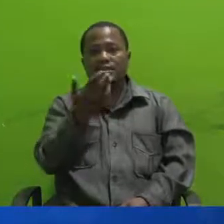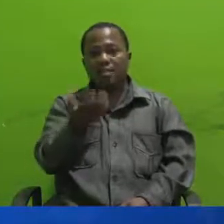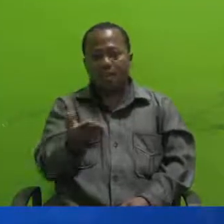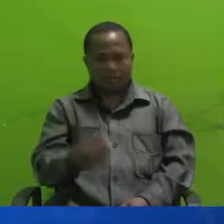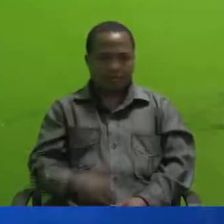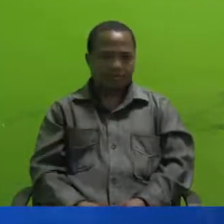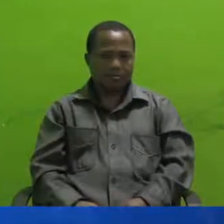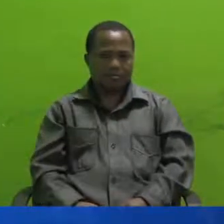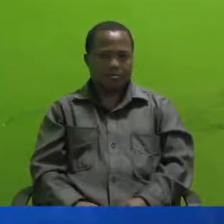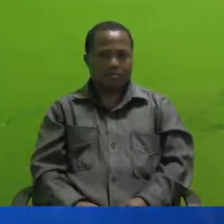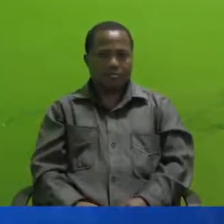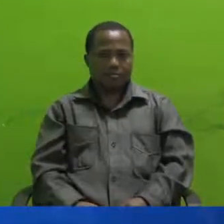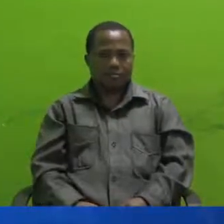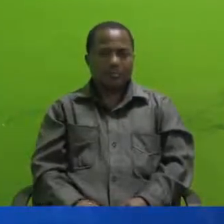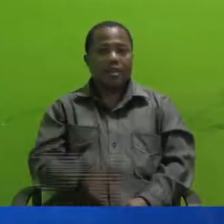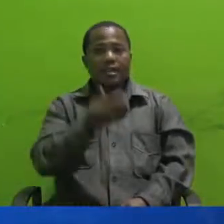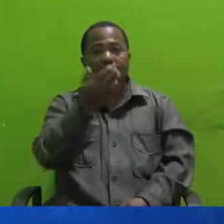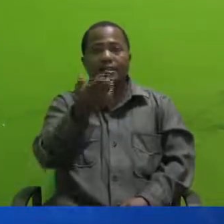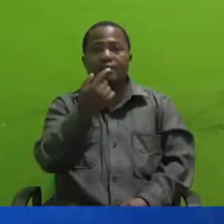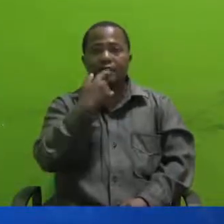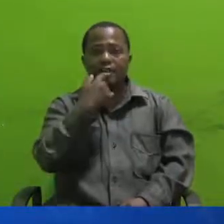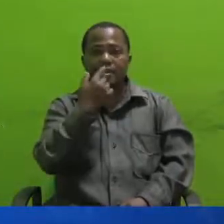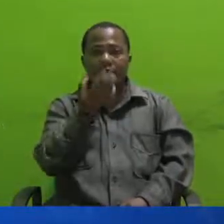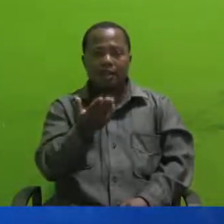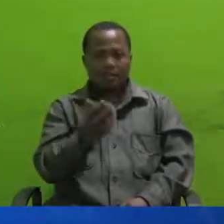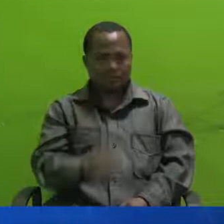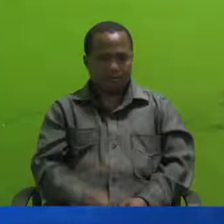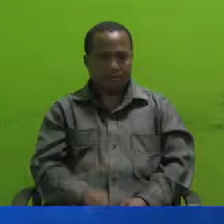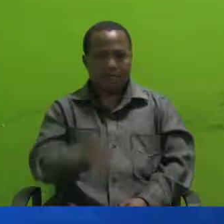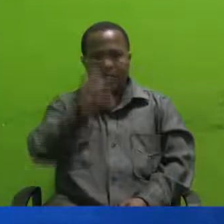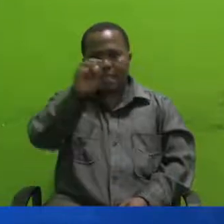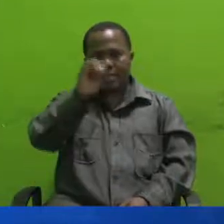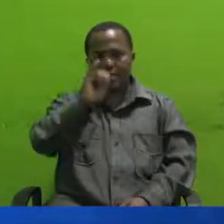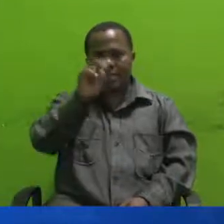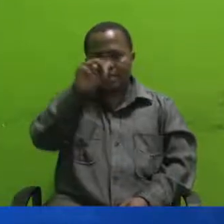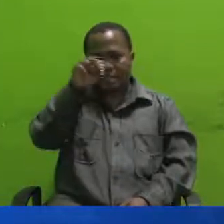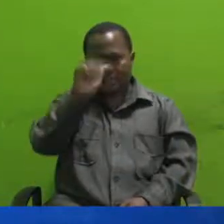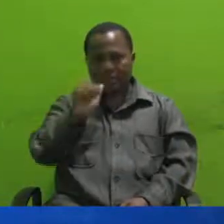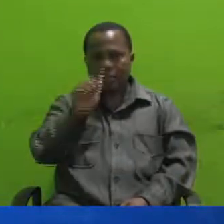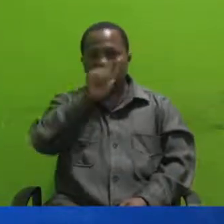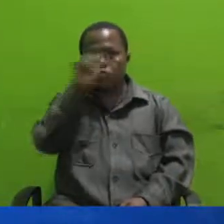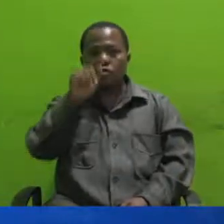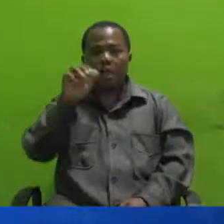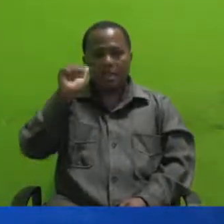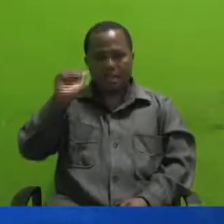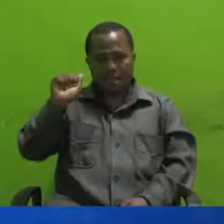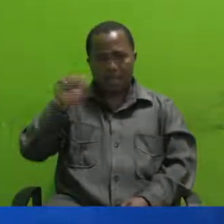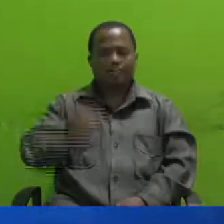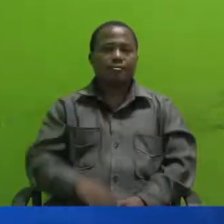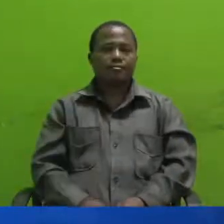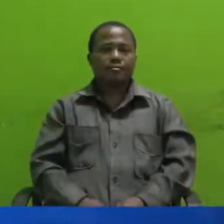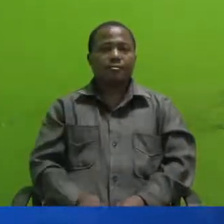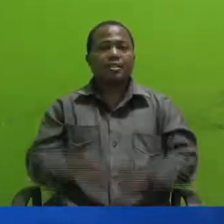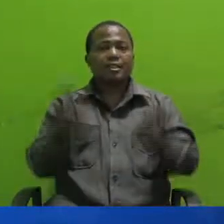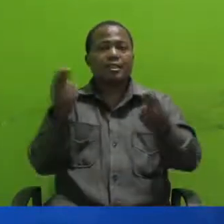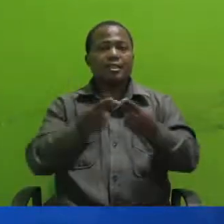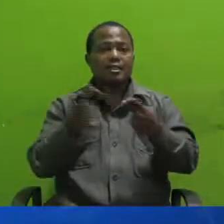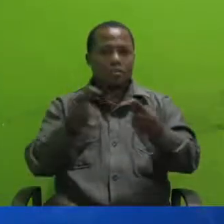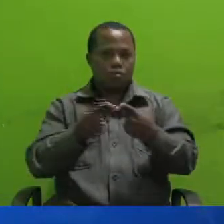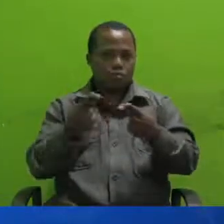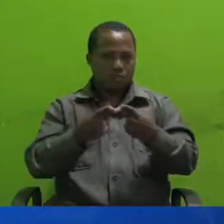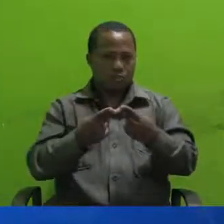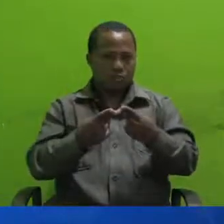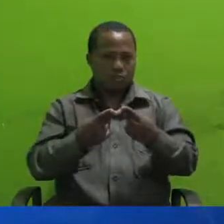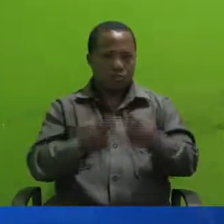that this implies that sine squared A is